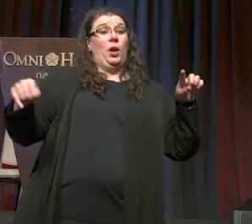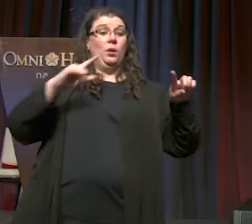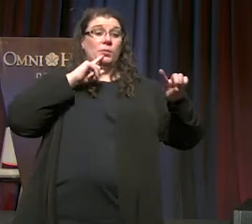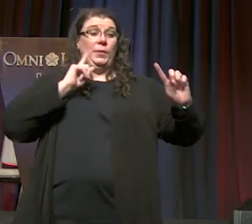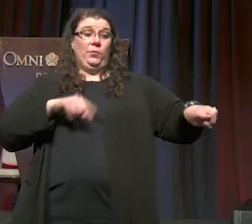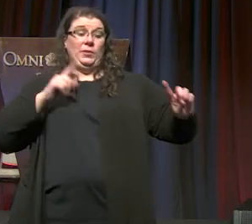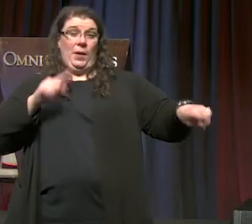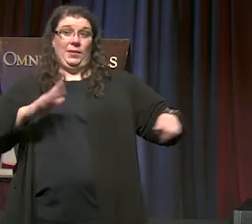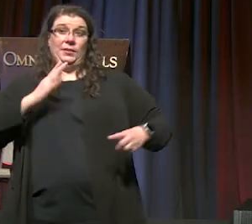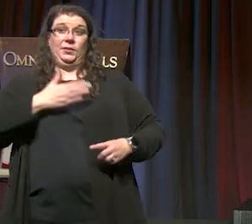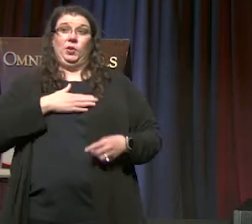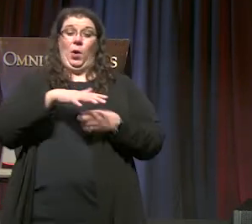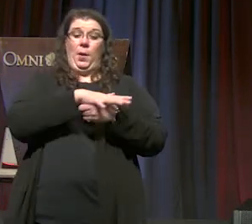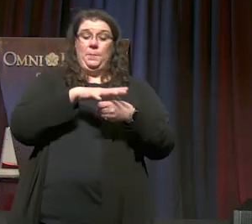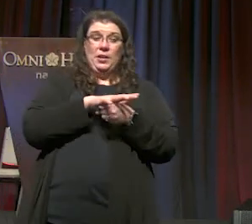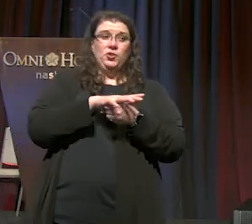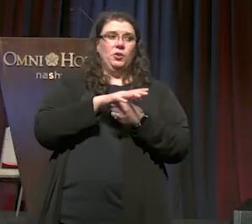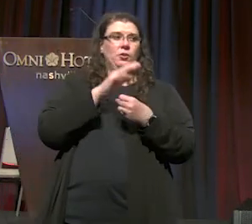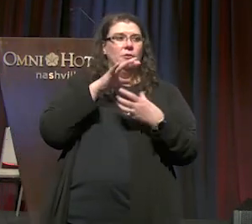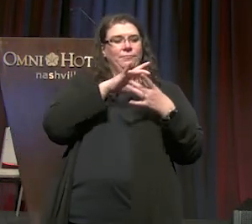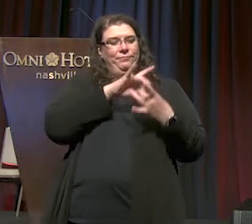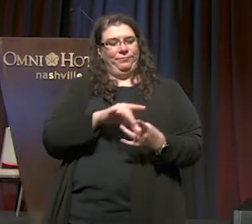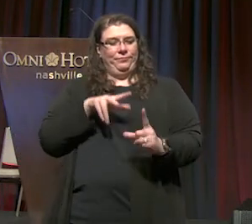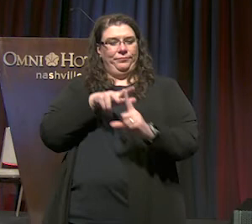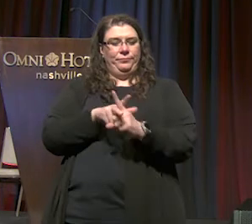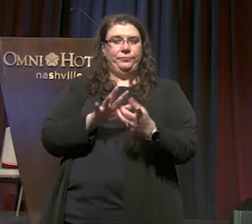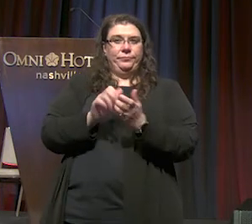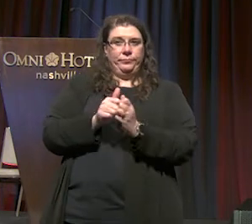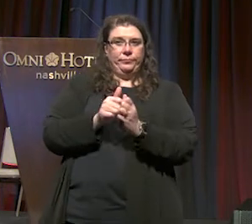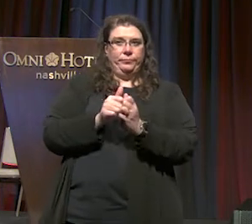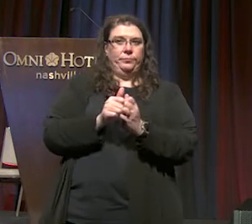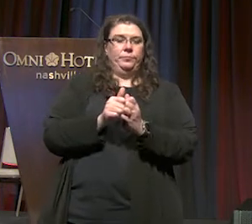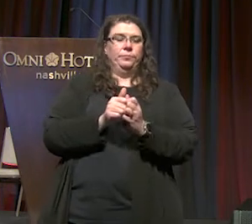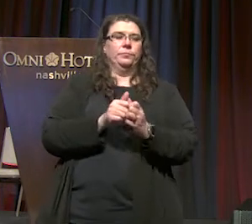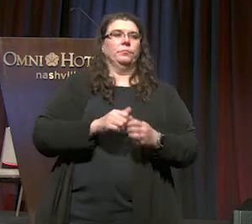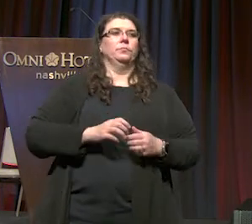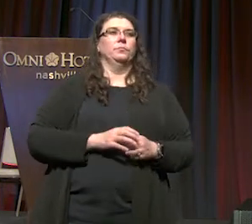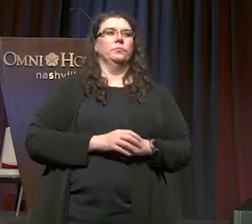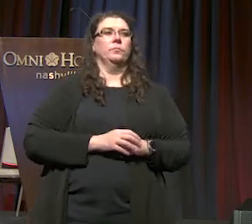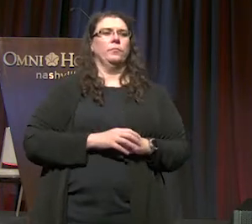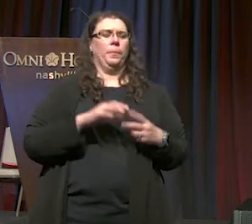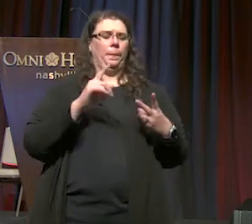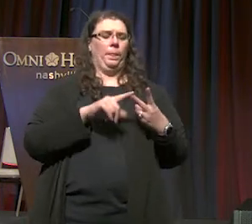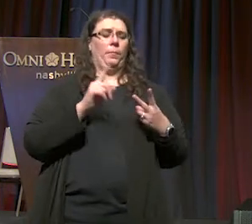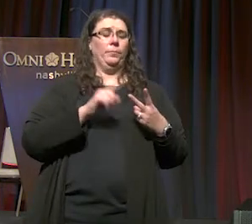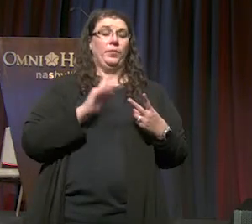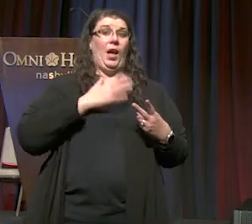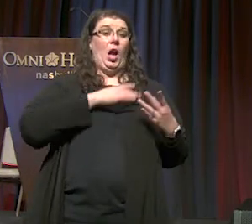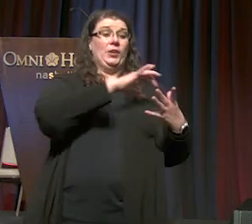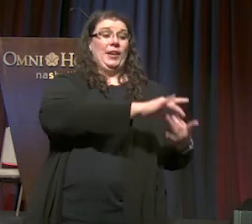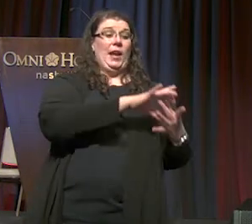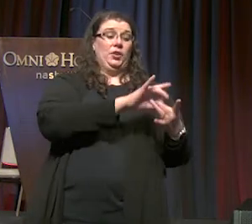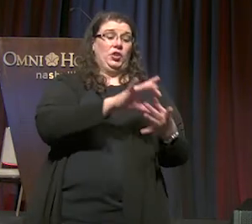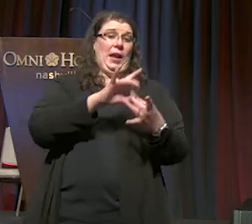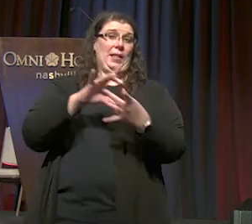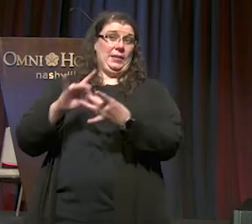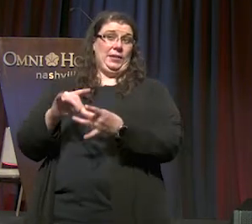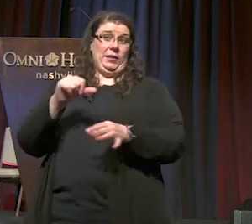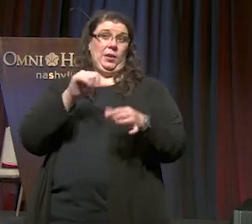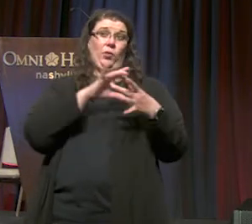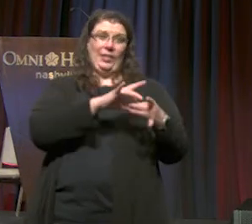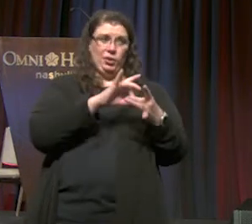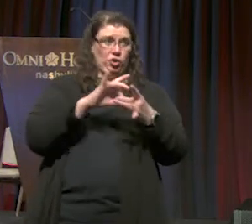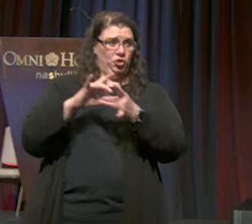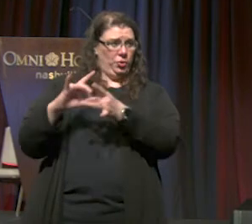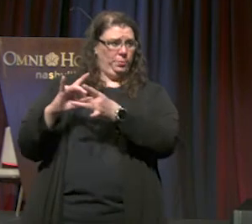our missional context is obligatory. Second, our connectionality in relationships. That